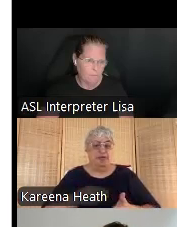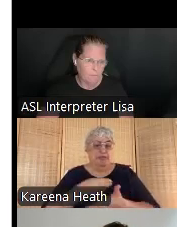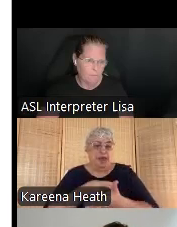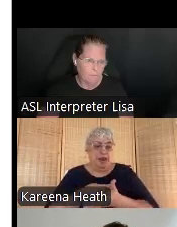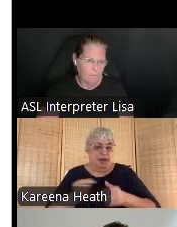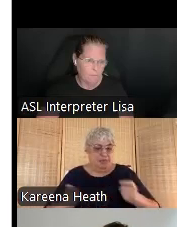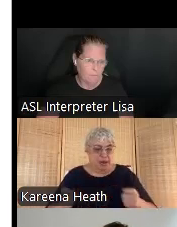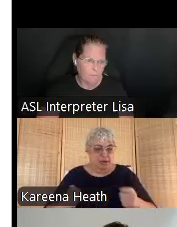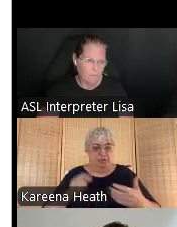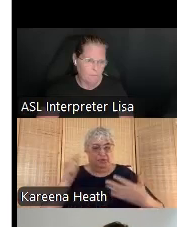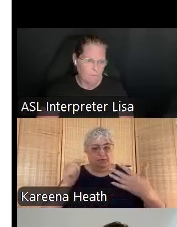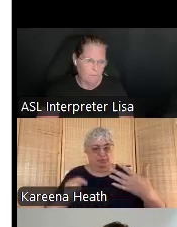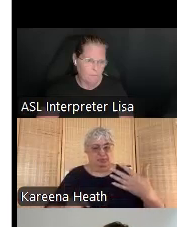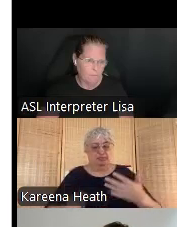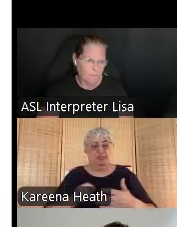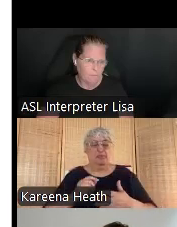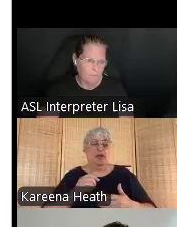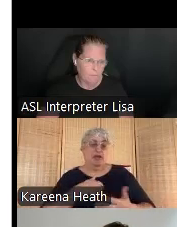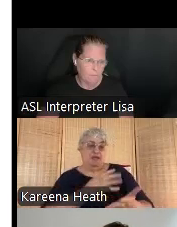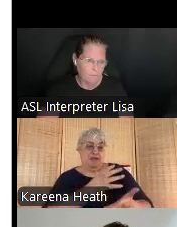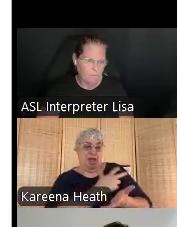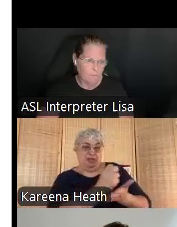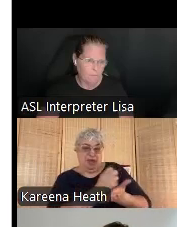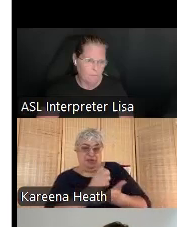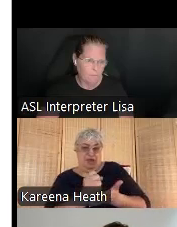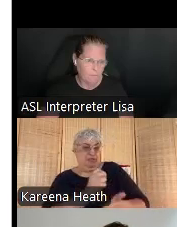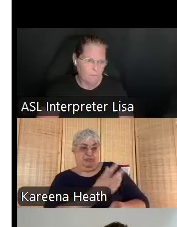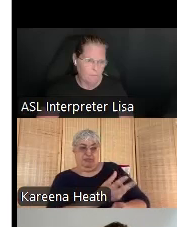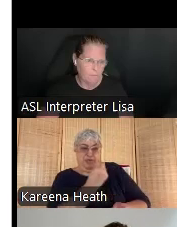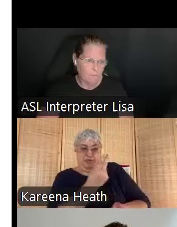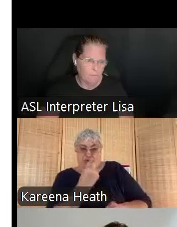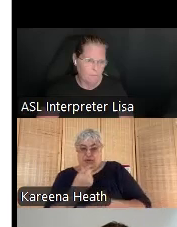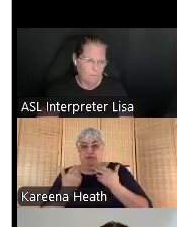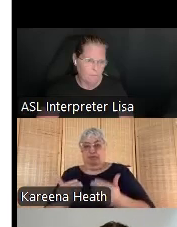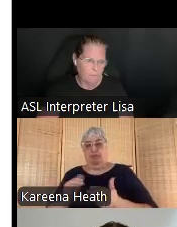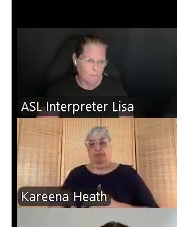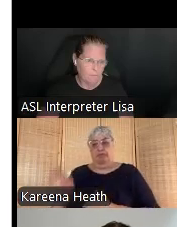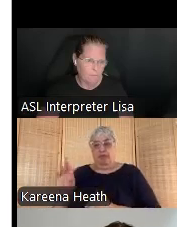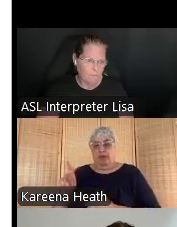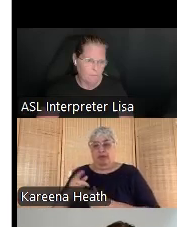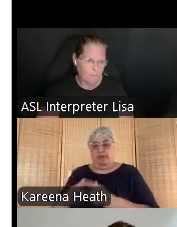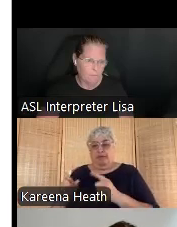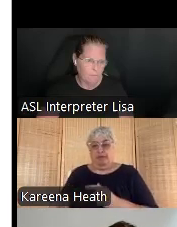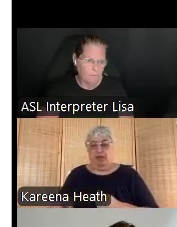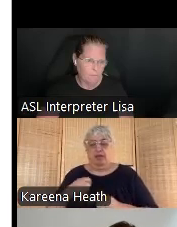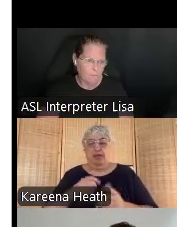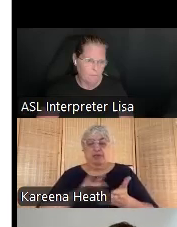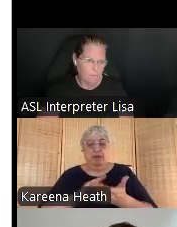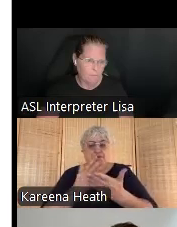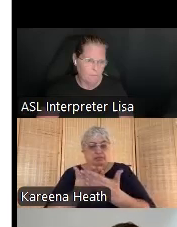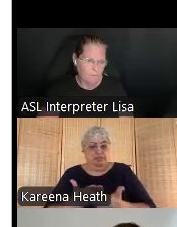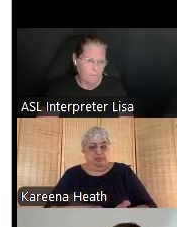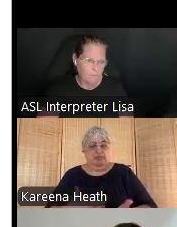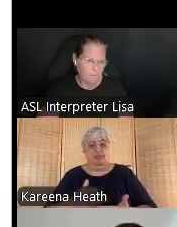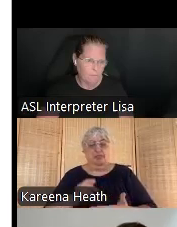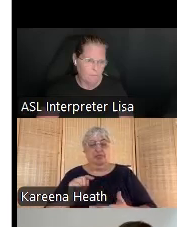kinds of things. So it is a fund of last resort. The applicant must provide medical documentation of a traumatic